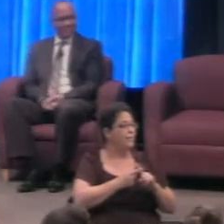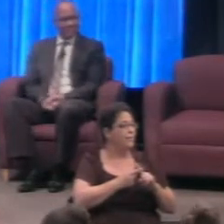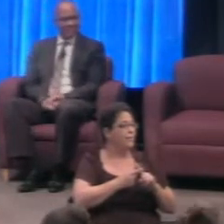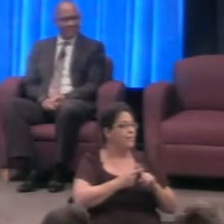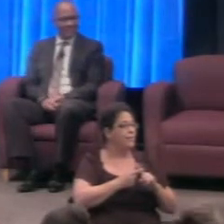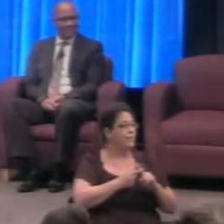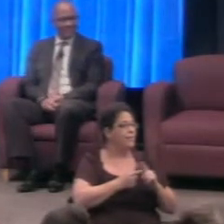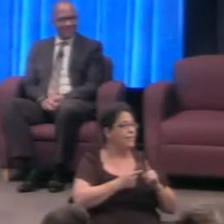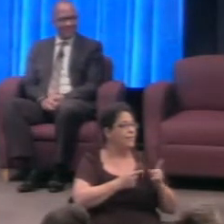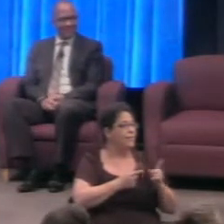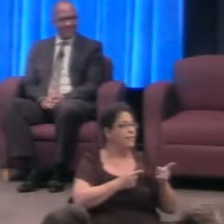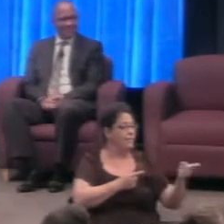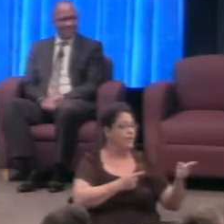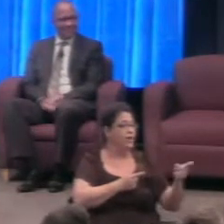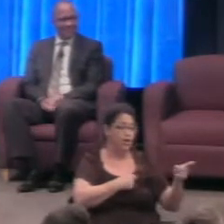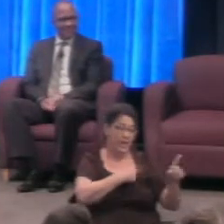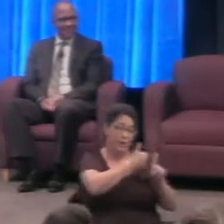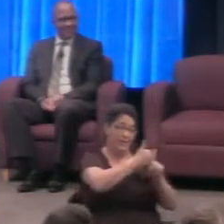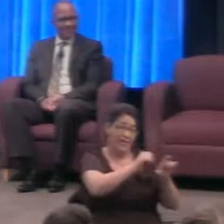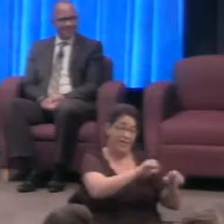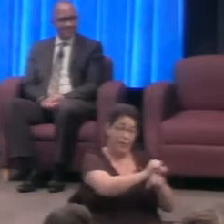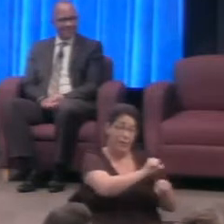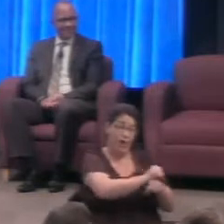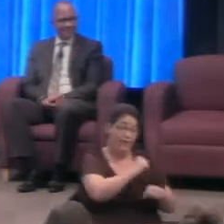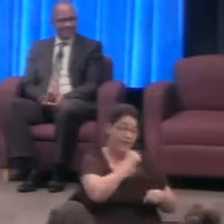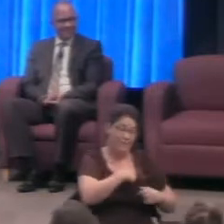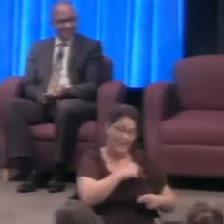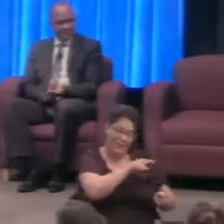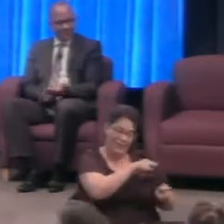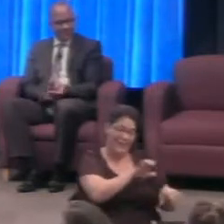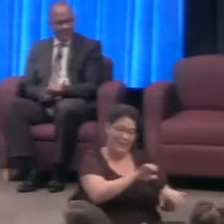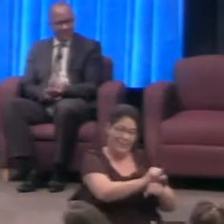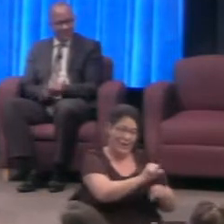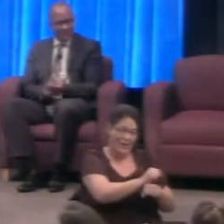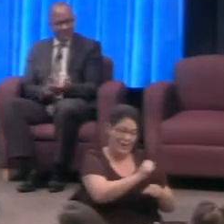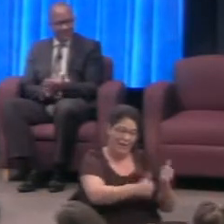but Joan is really the one who did it. So thank you.